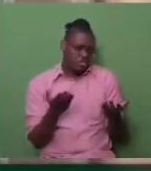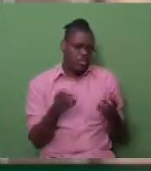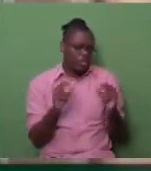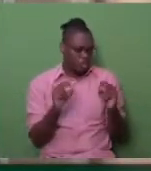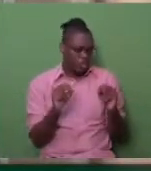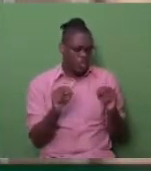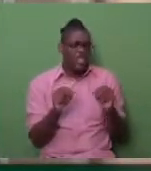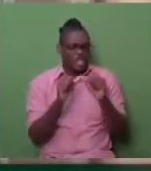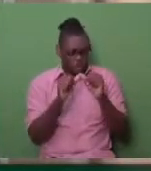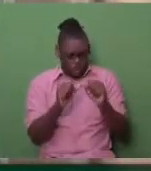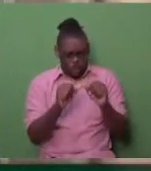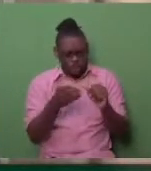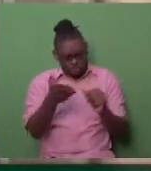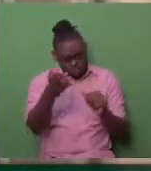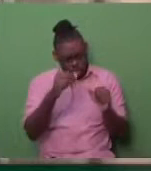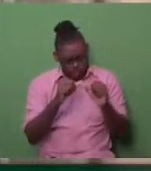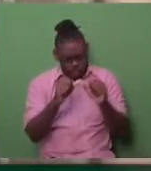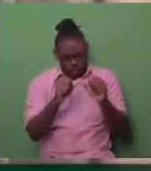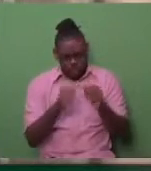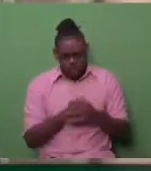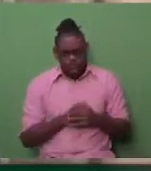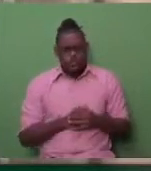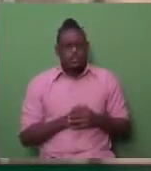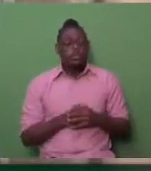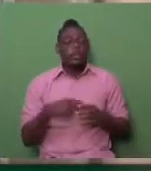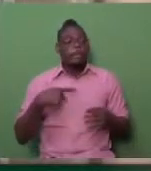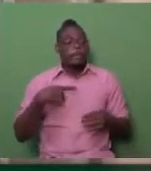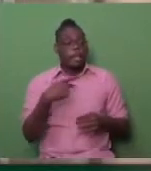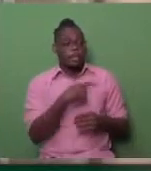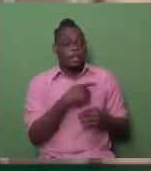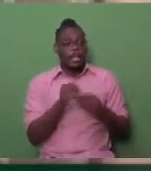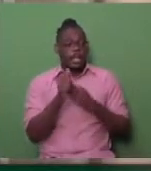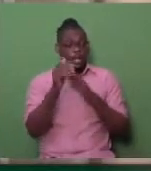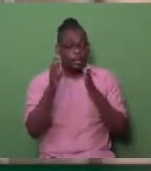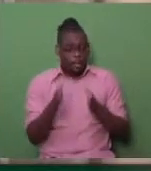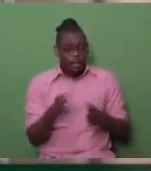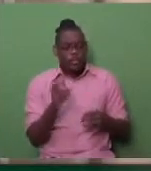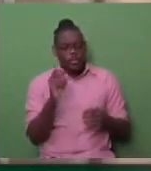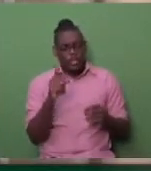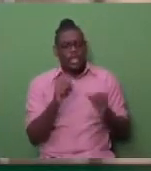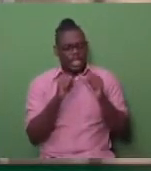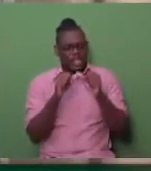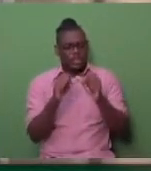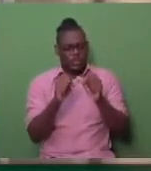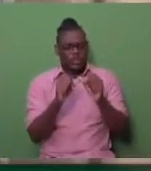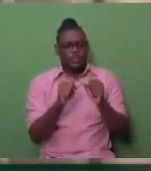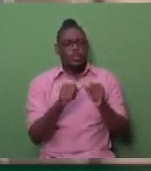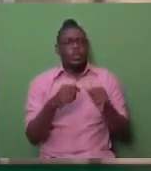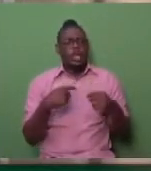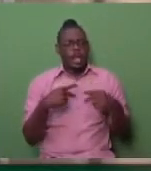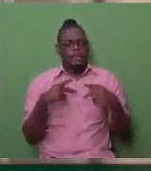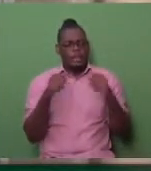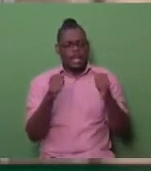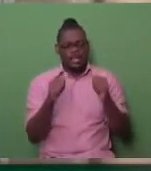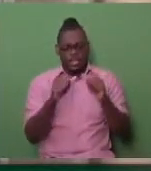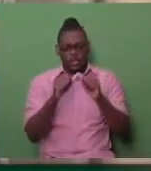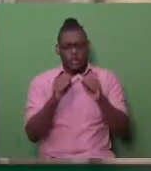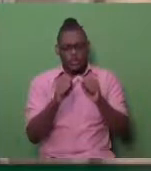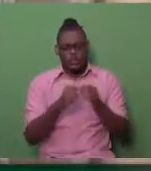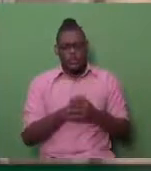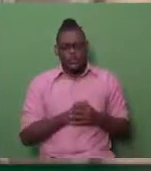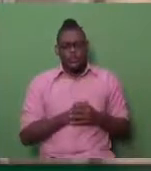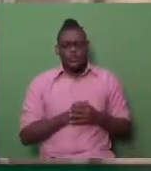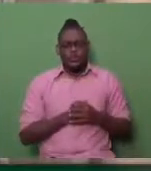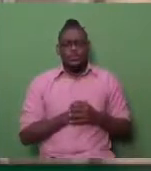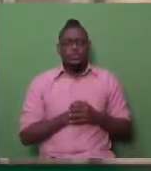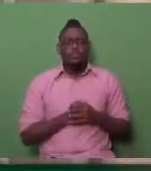self-governed. They went in defiance of that election and the existing law to come to this house to change the law, to